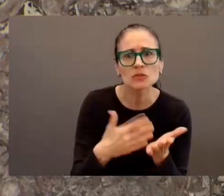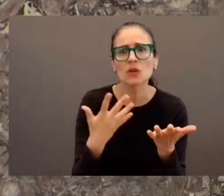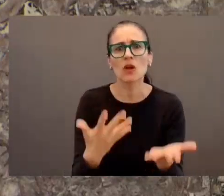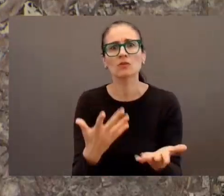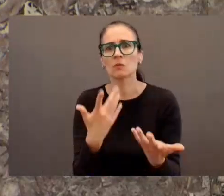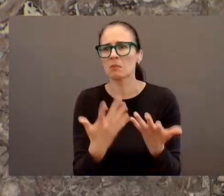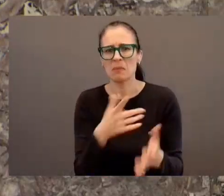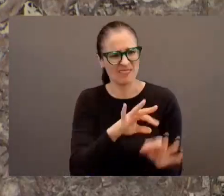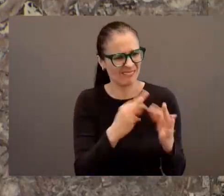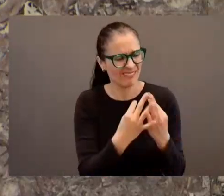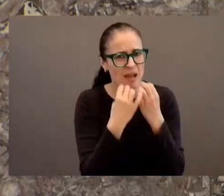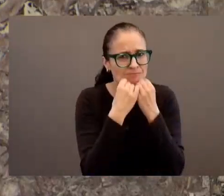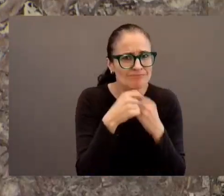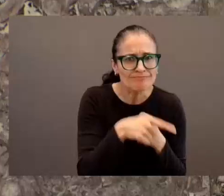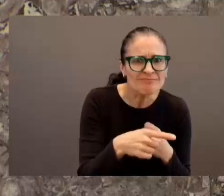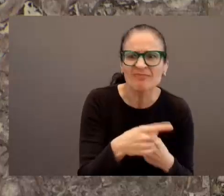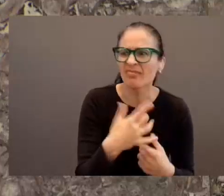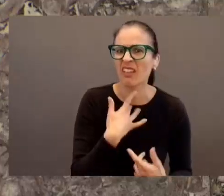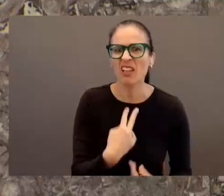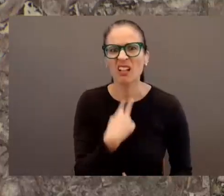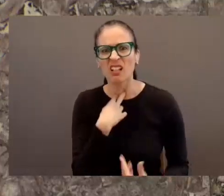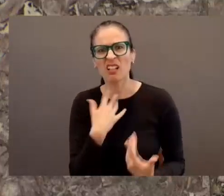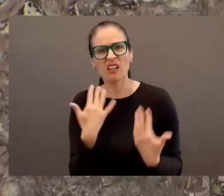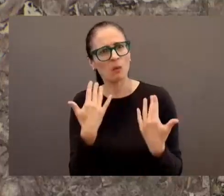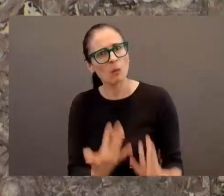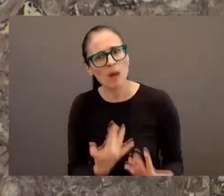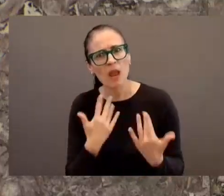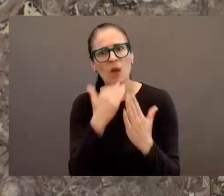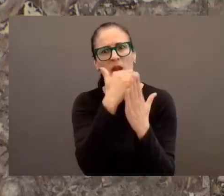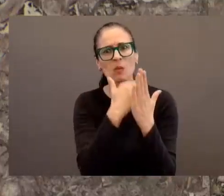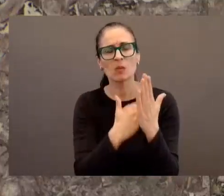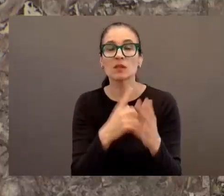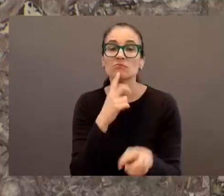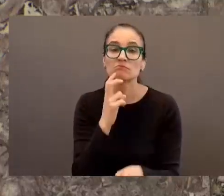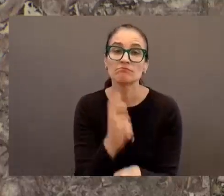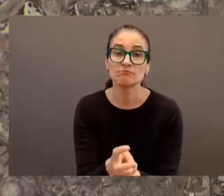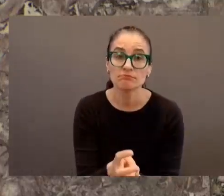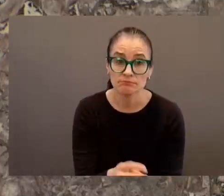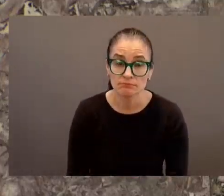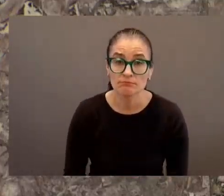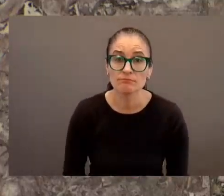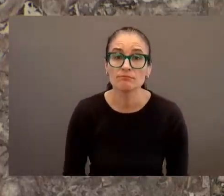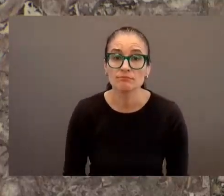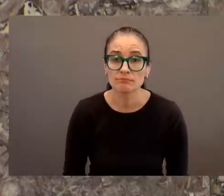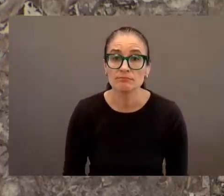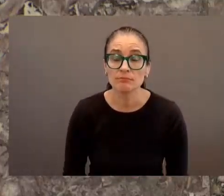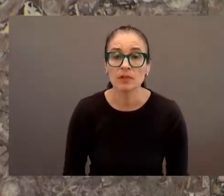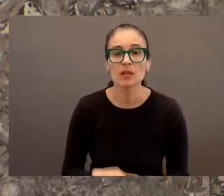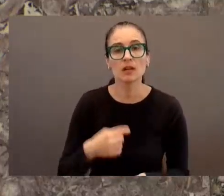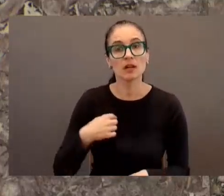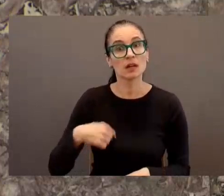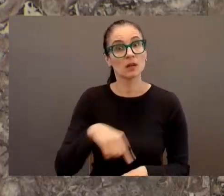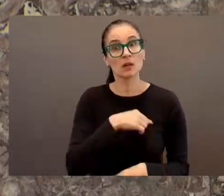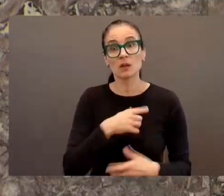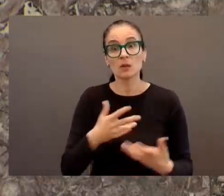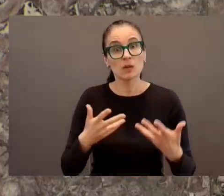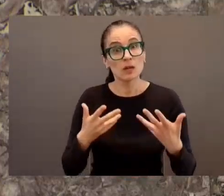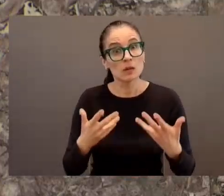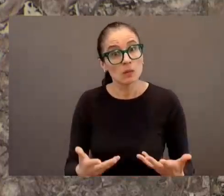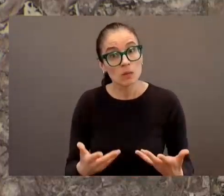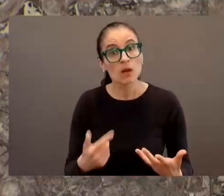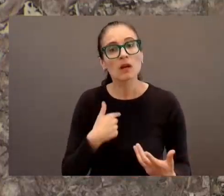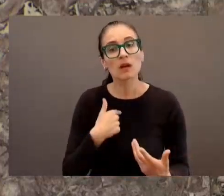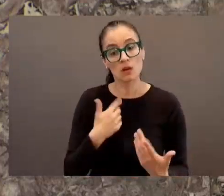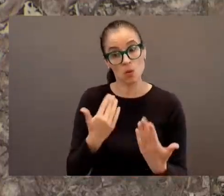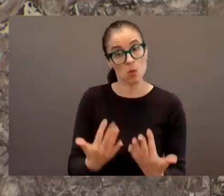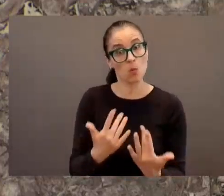is a really hard thing to do. Now, Mr. Speaker, we are generally meeting our wait list times and targets for